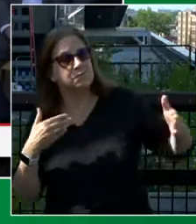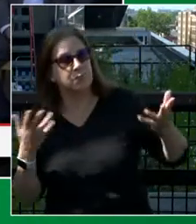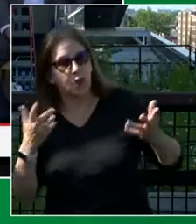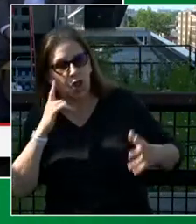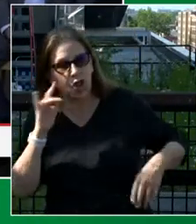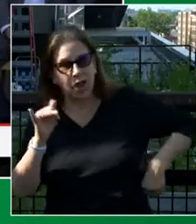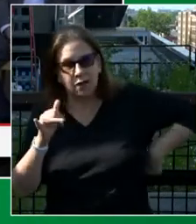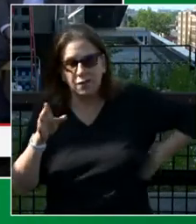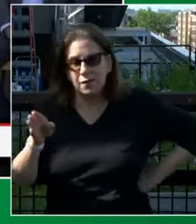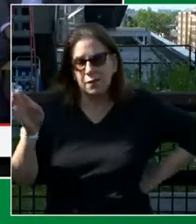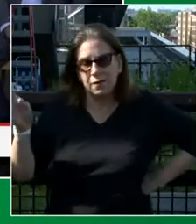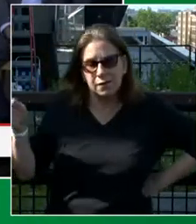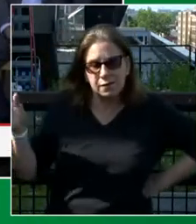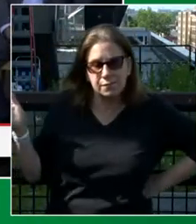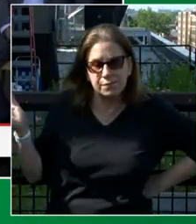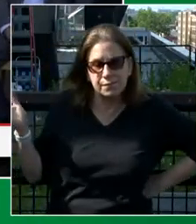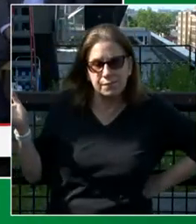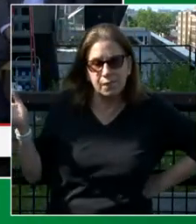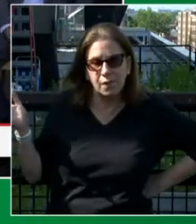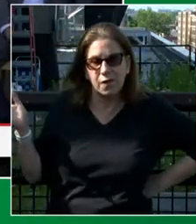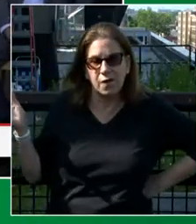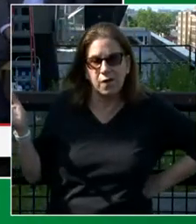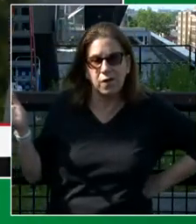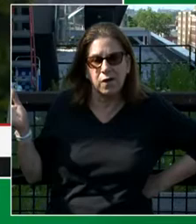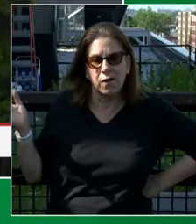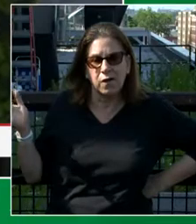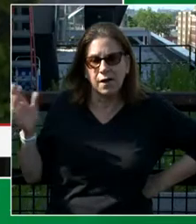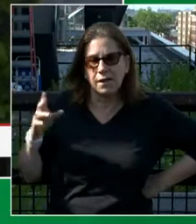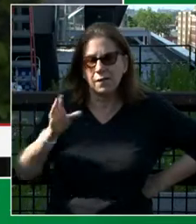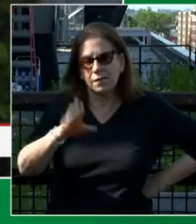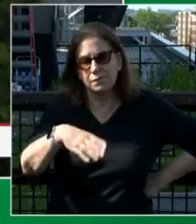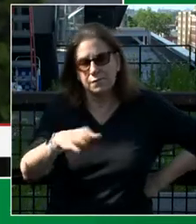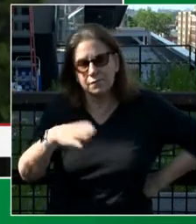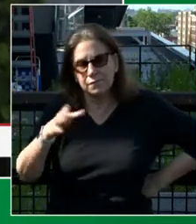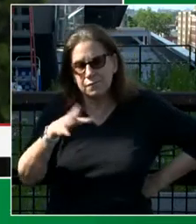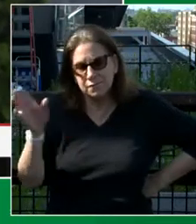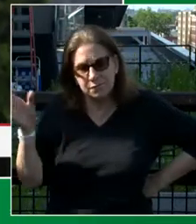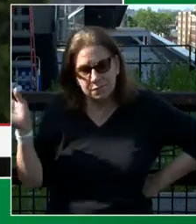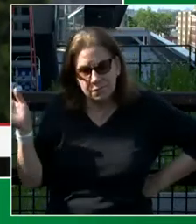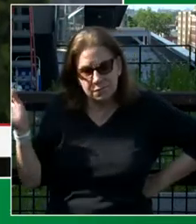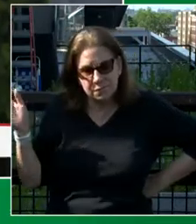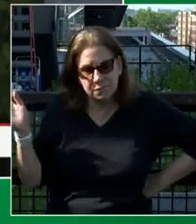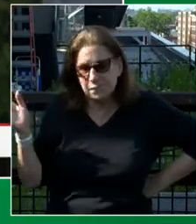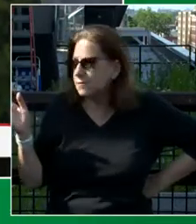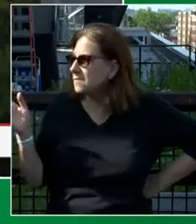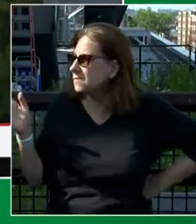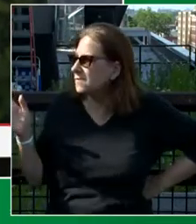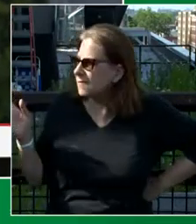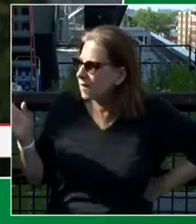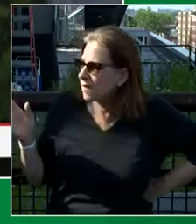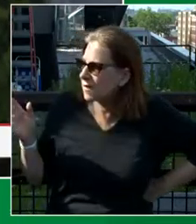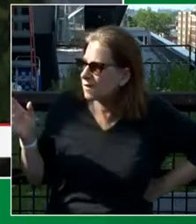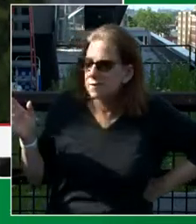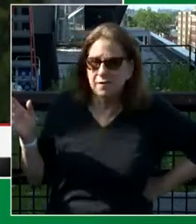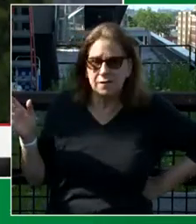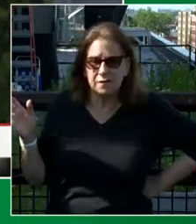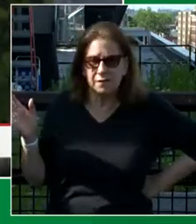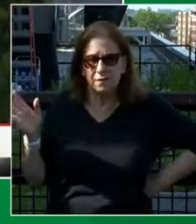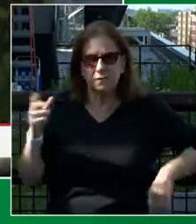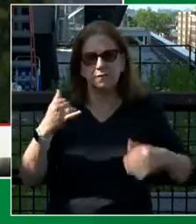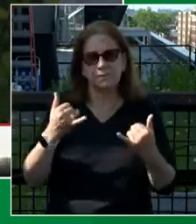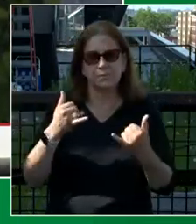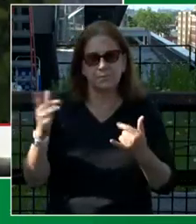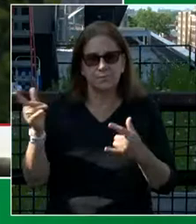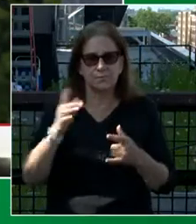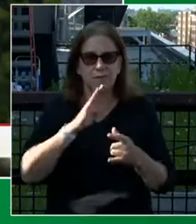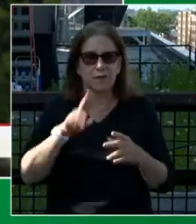I think that we make the sense of community stay within us is that we continue to, now that we're coming